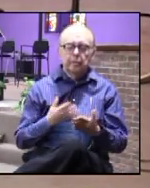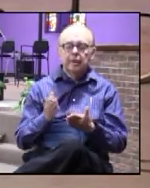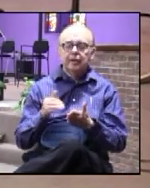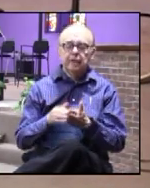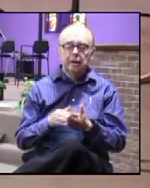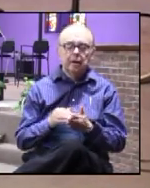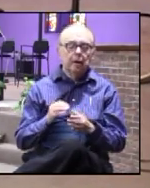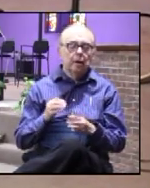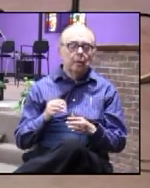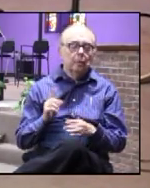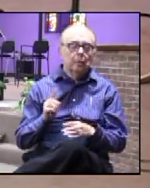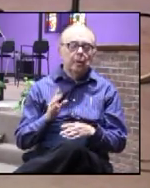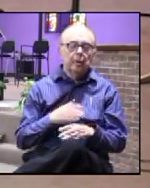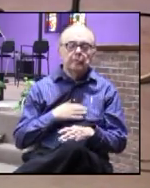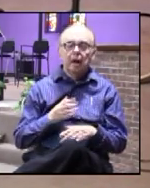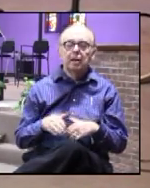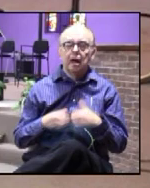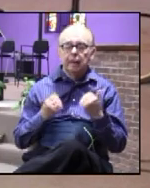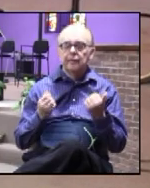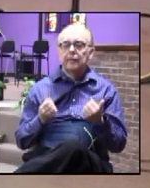my life.